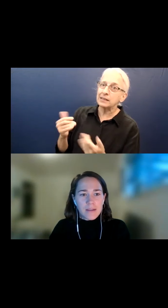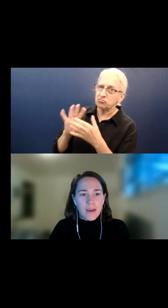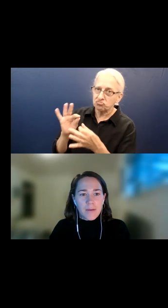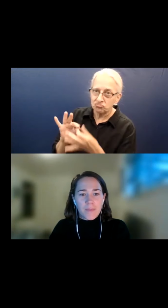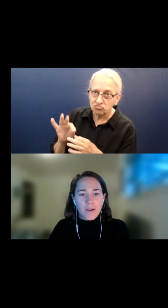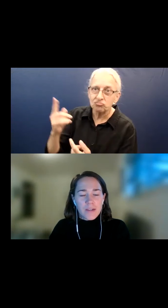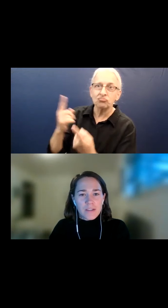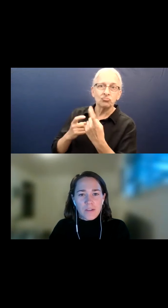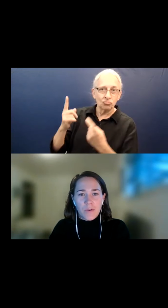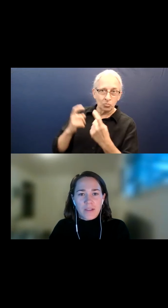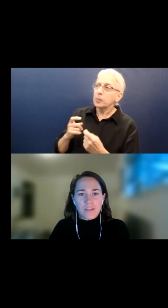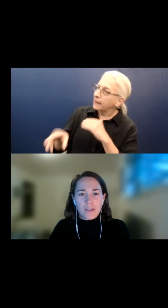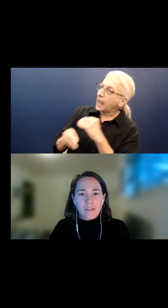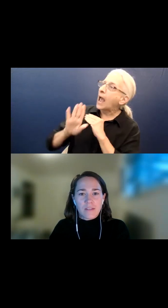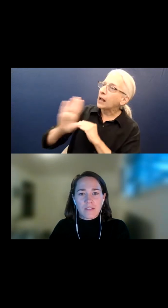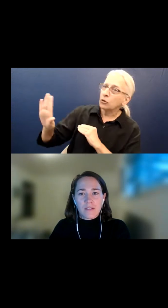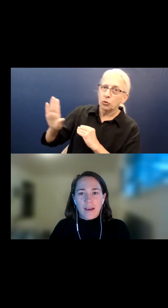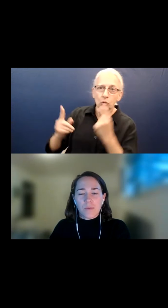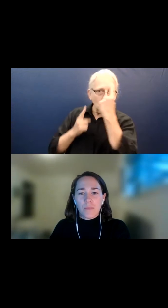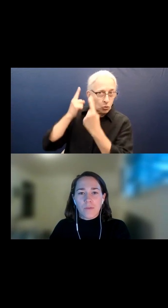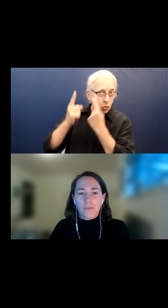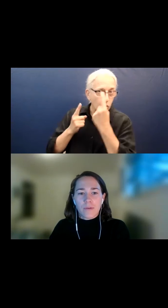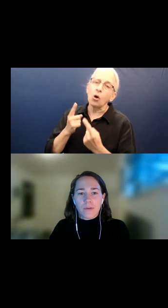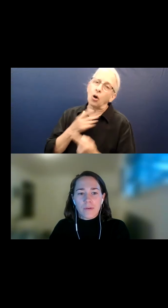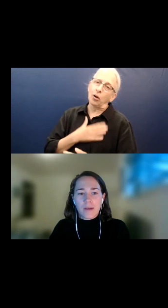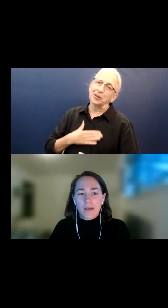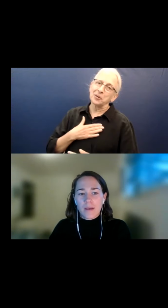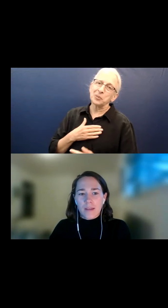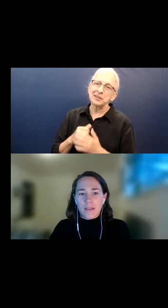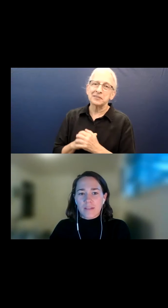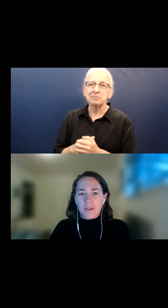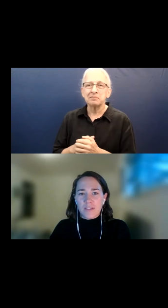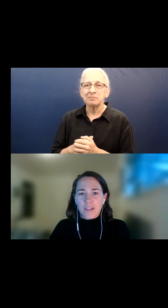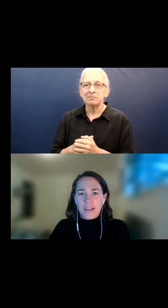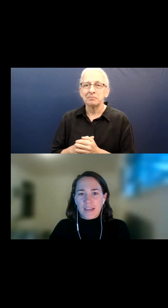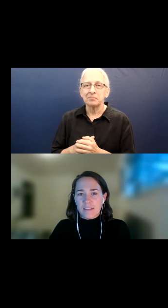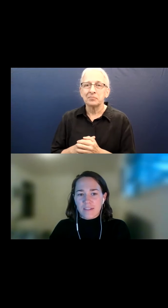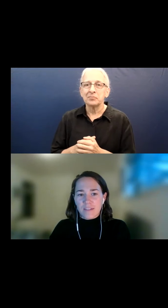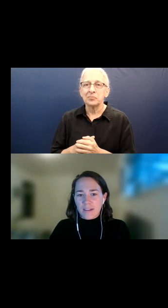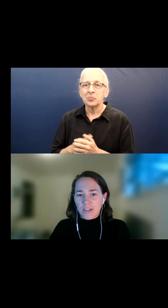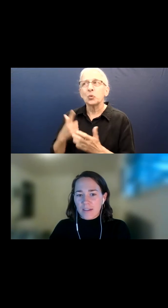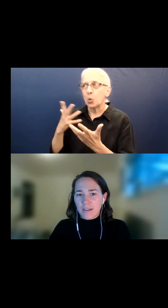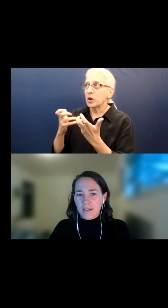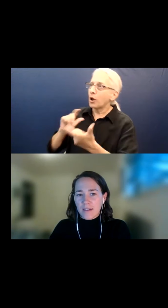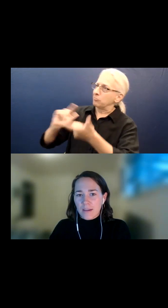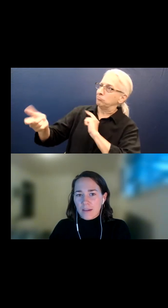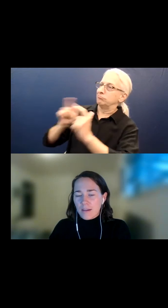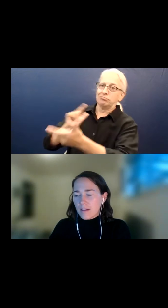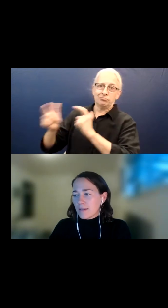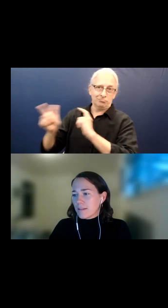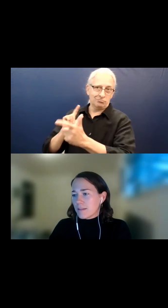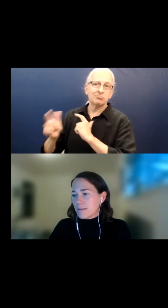add your additional questions as we move through this question and answer section.